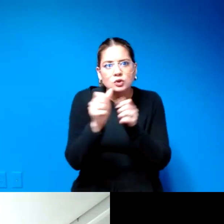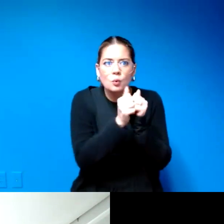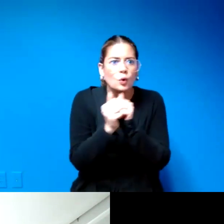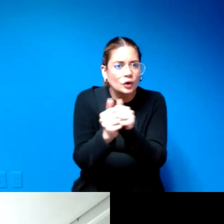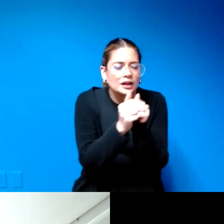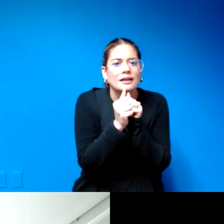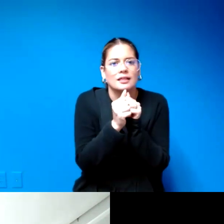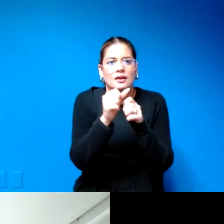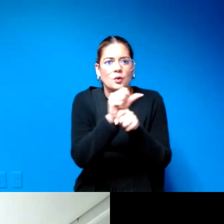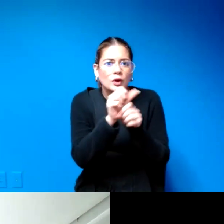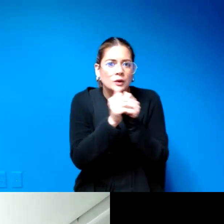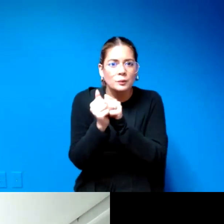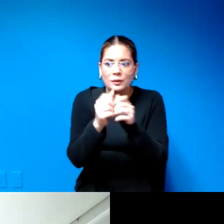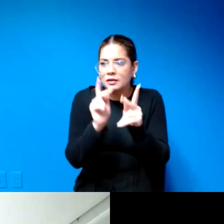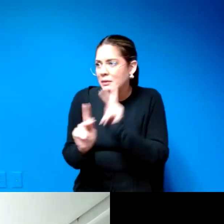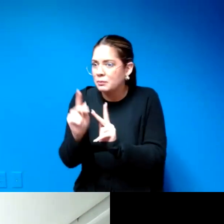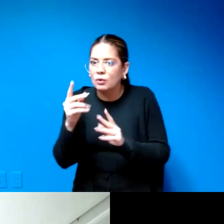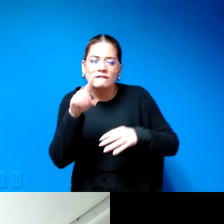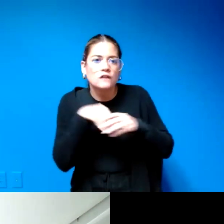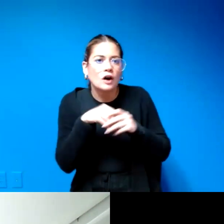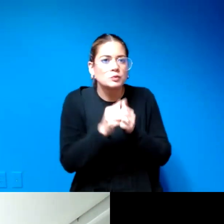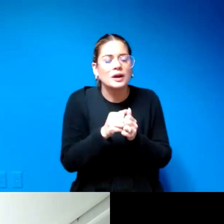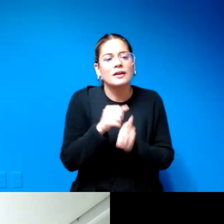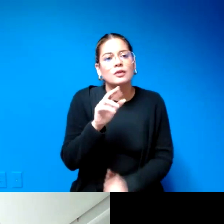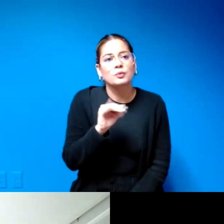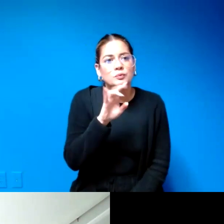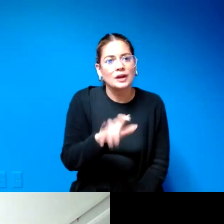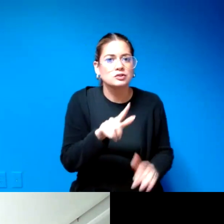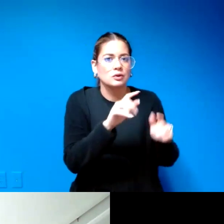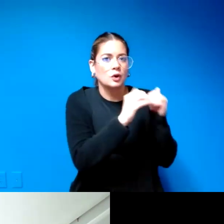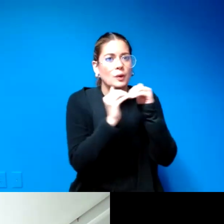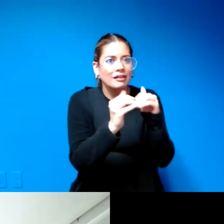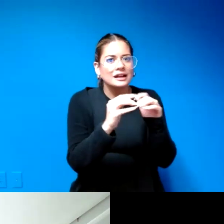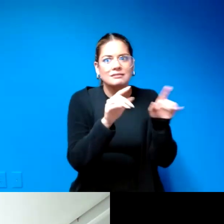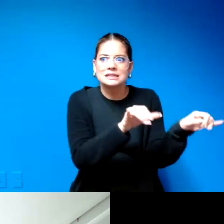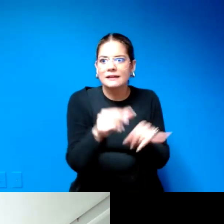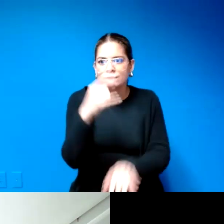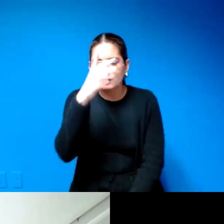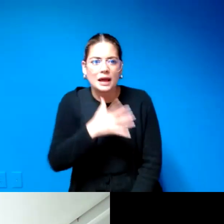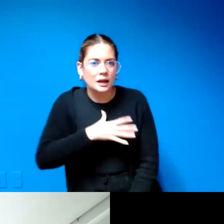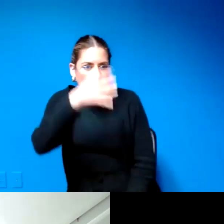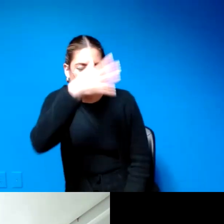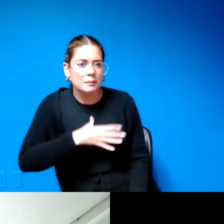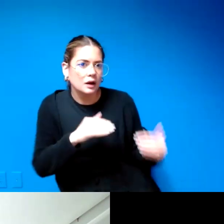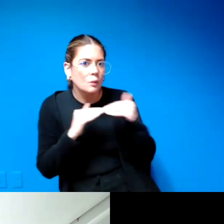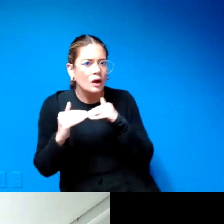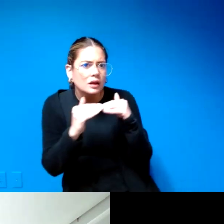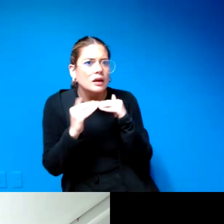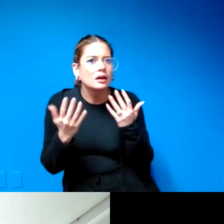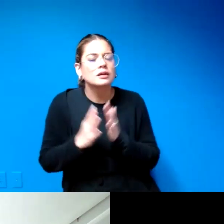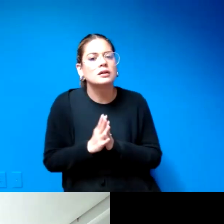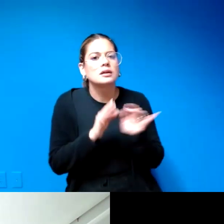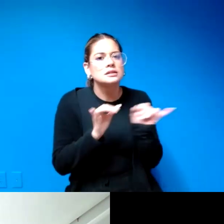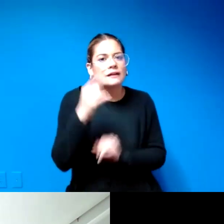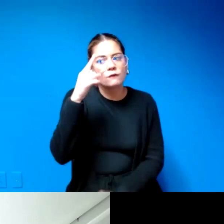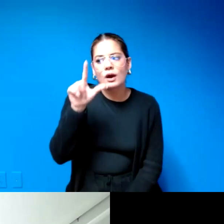same people that are working on racial equality, and the same people that are working on gender equality, and the same people that are working on equality